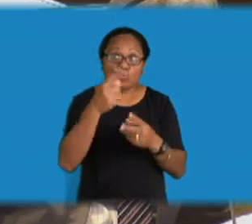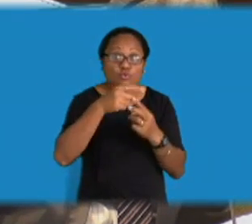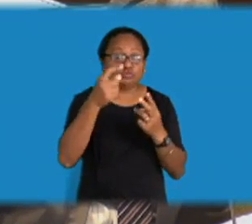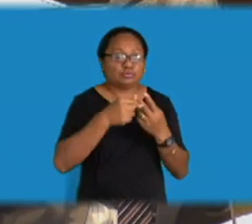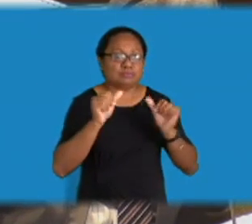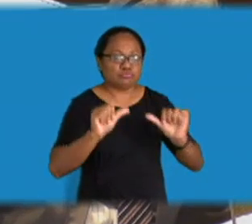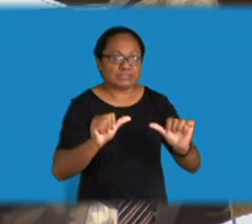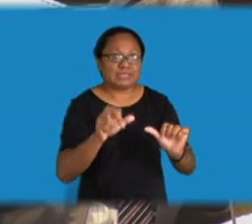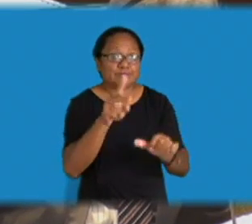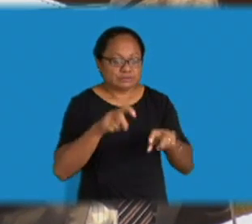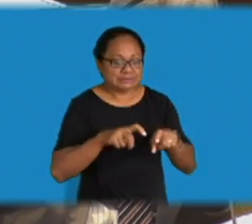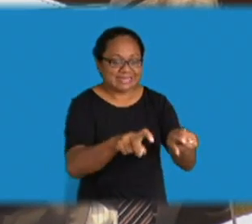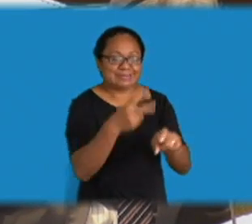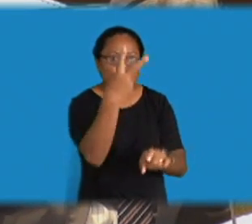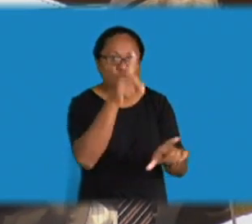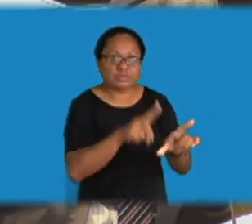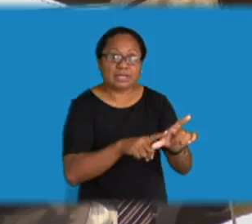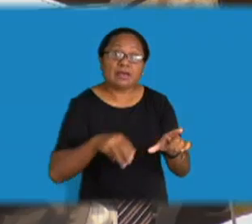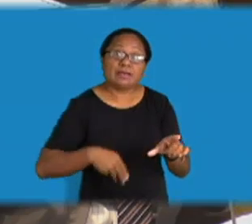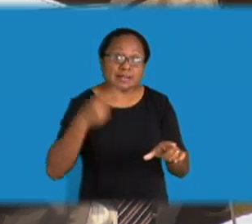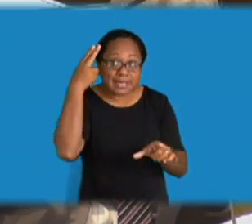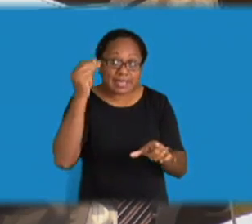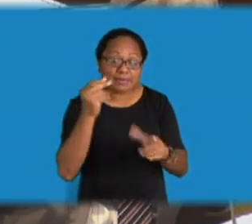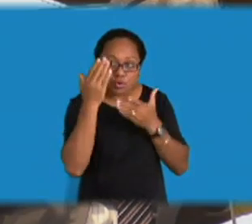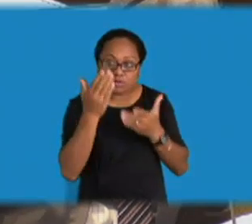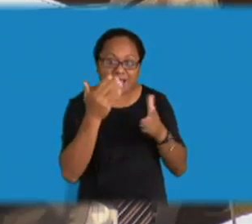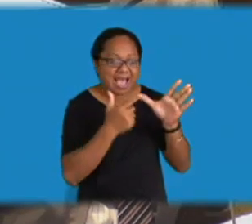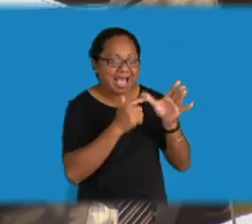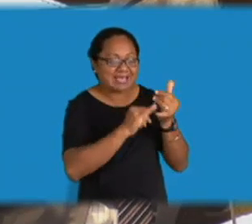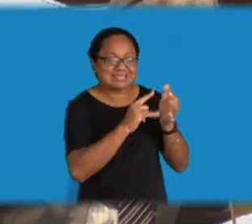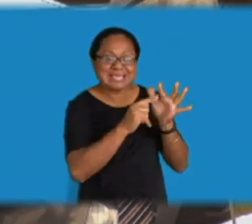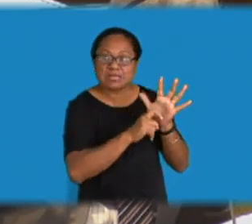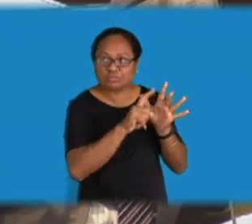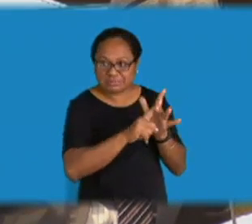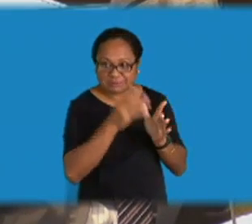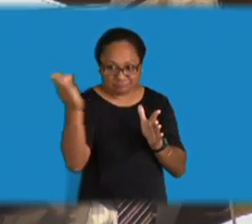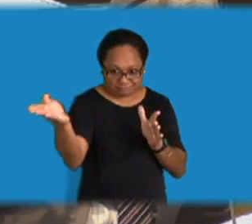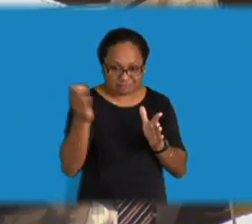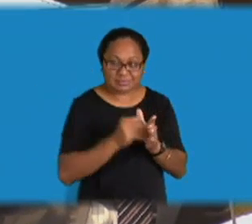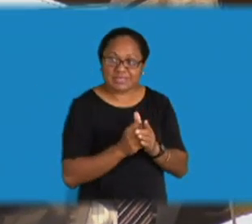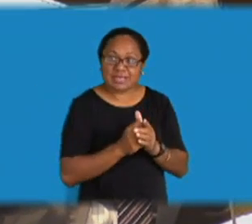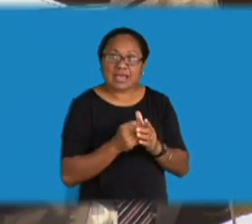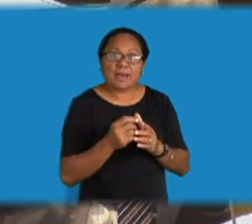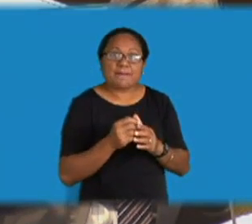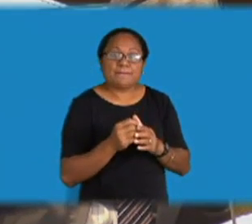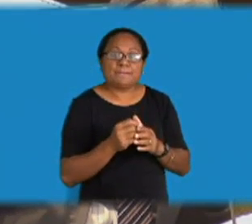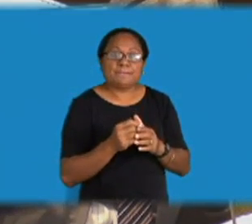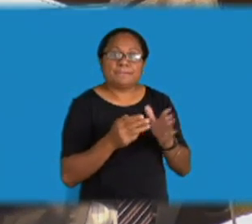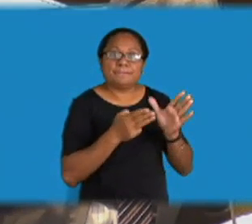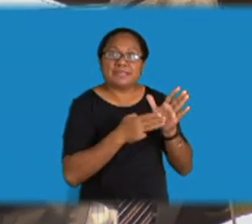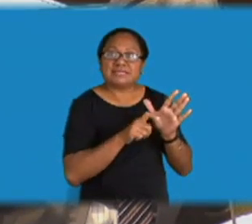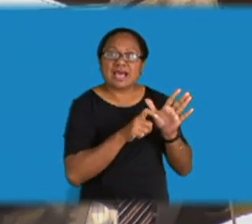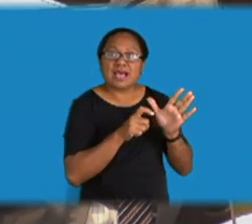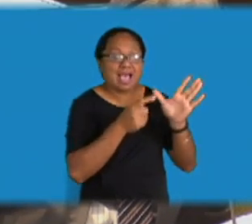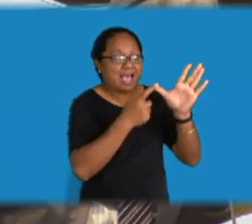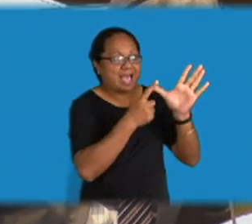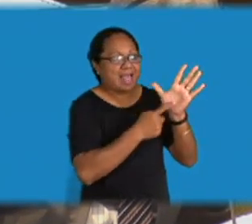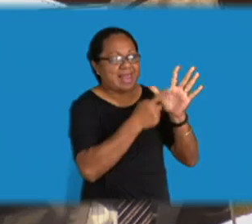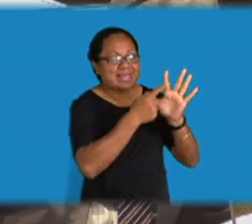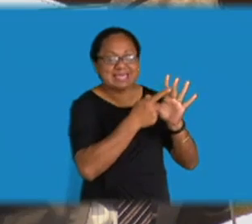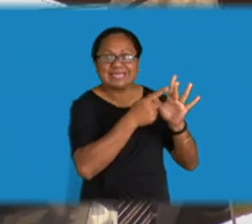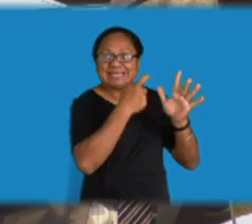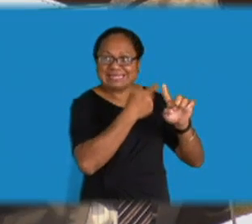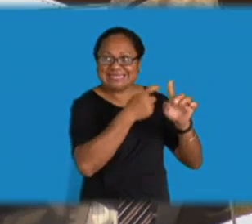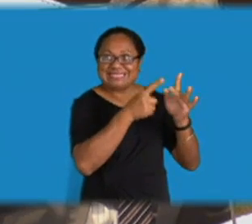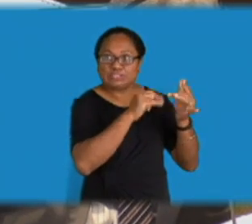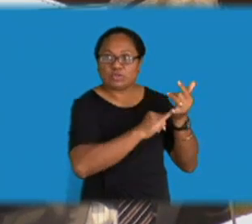for a 2-year term. These members were the Honourable Aseri Rondondro, Mr. Alikisio Sela, and Ms.